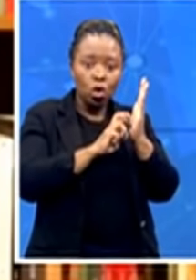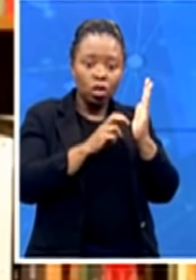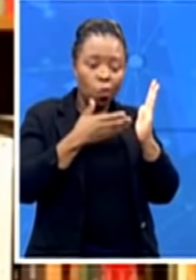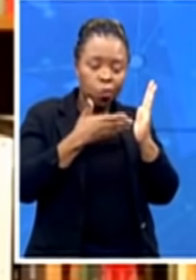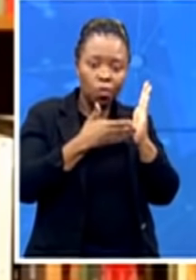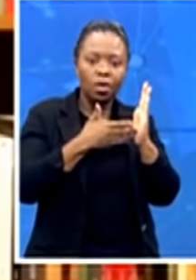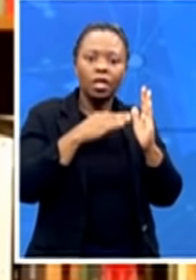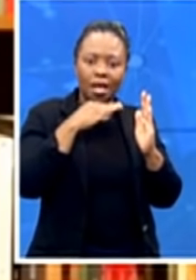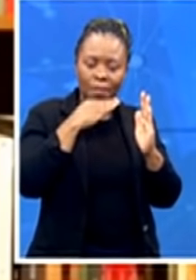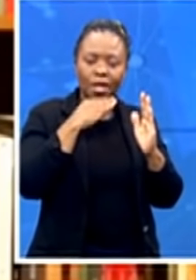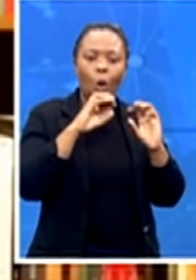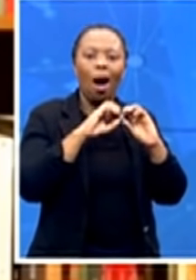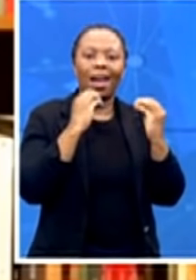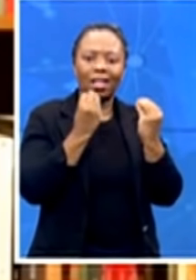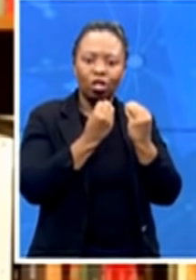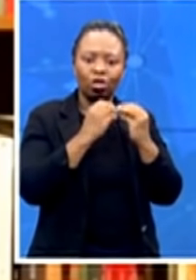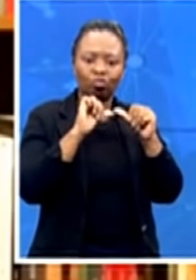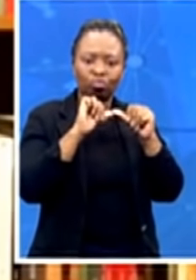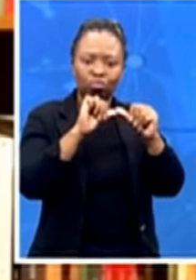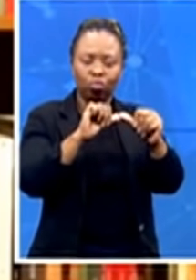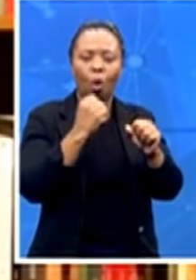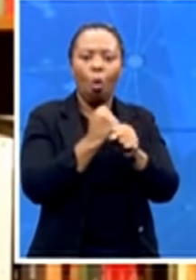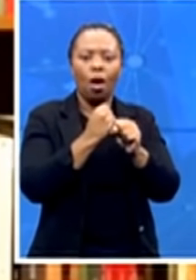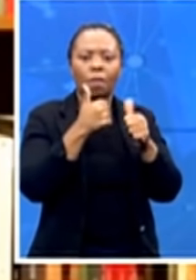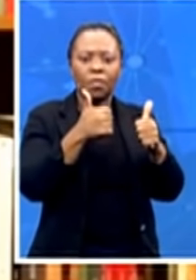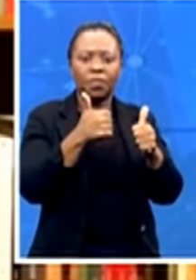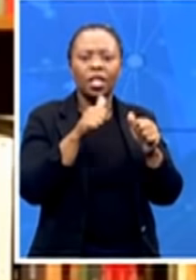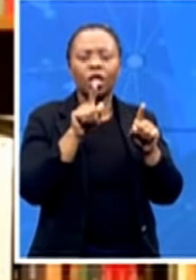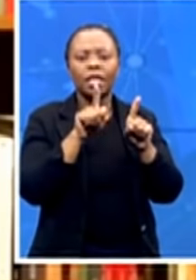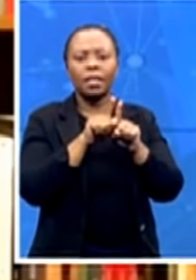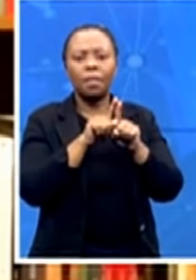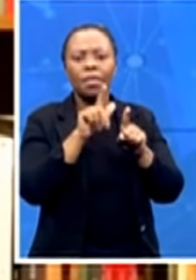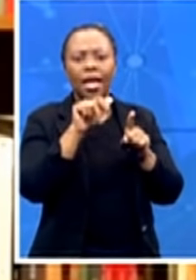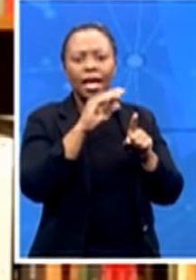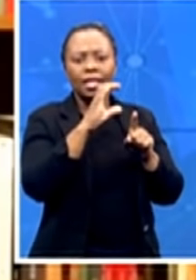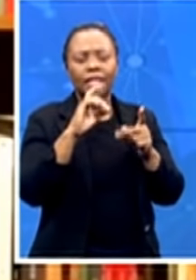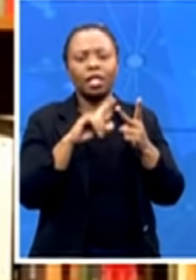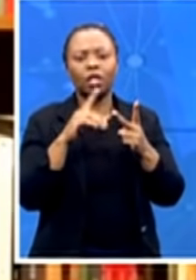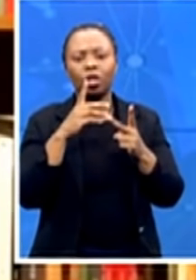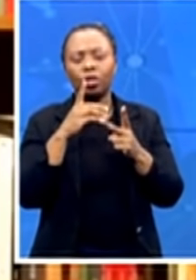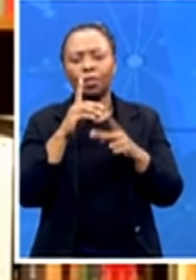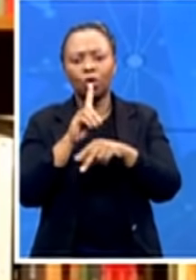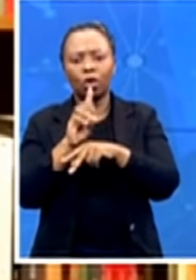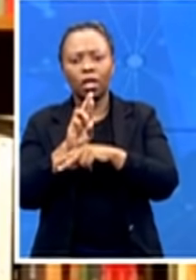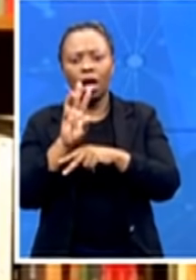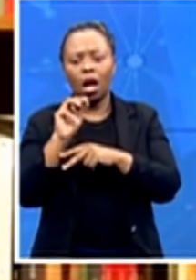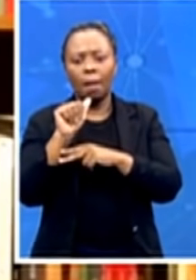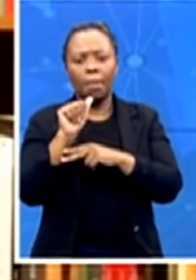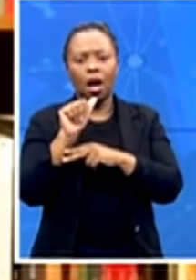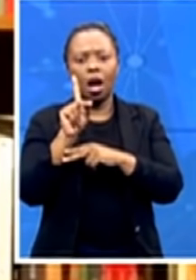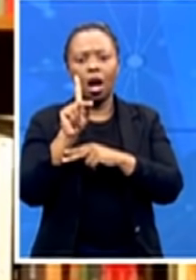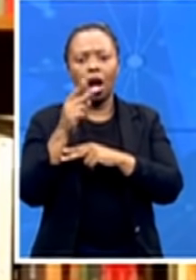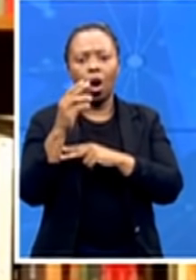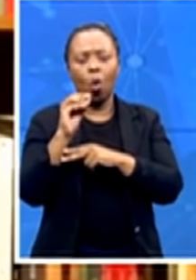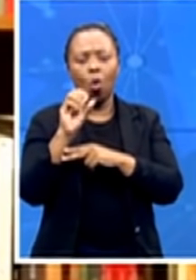this with the African National Congress's relationship with Dr. Makosi Khoza and how it was a deeply problematical